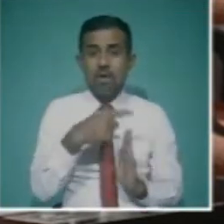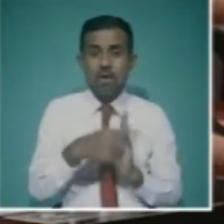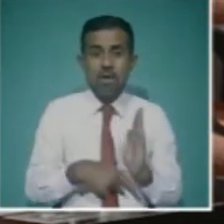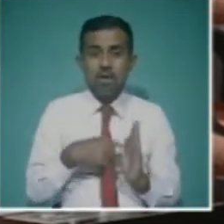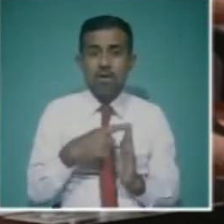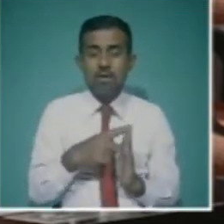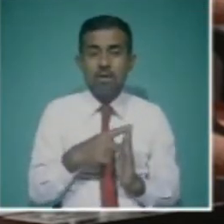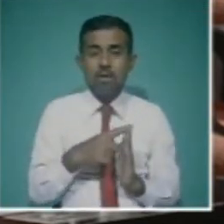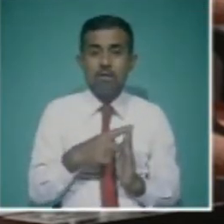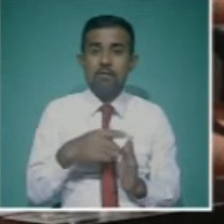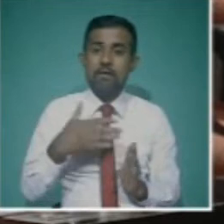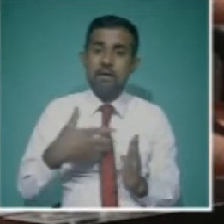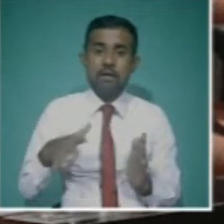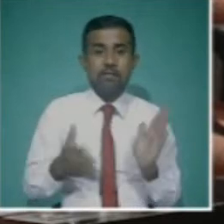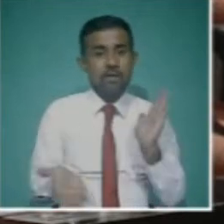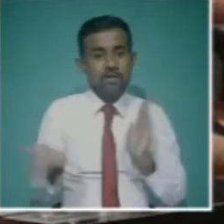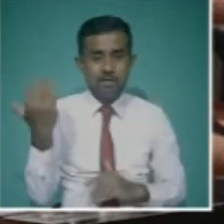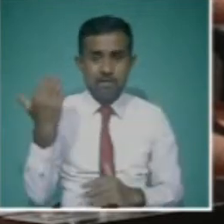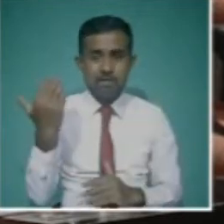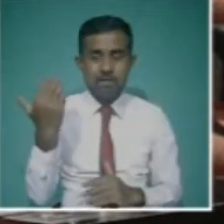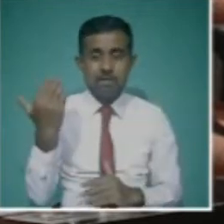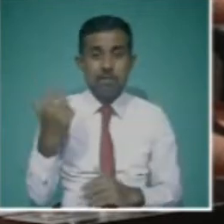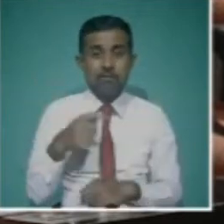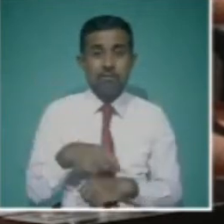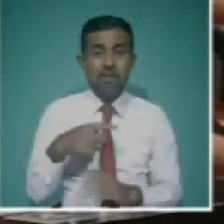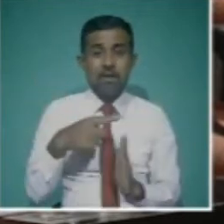as being a model country, a model